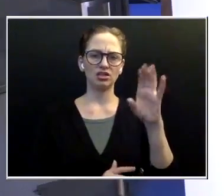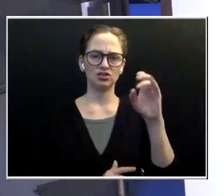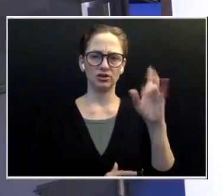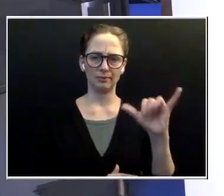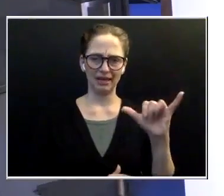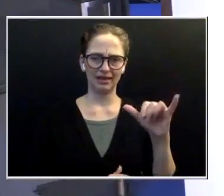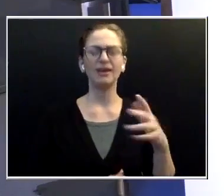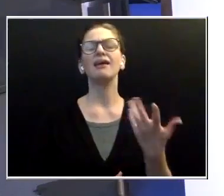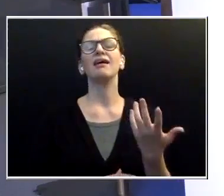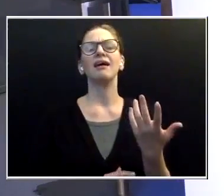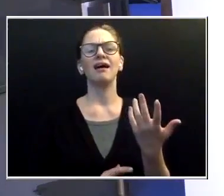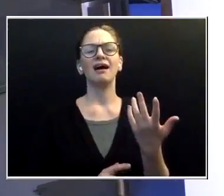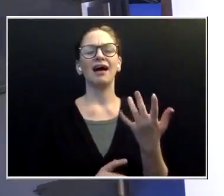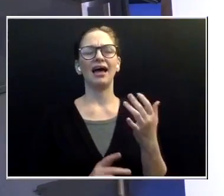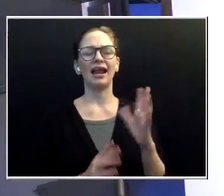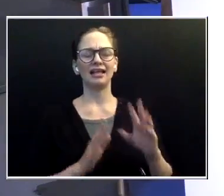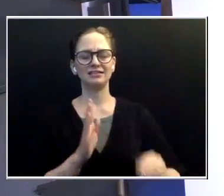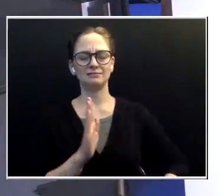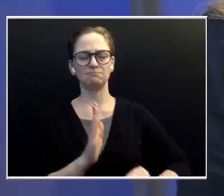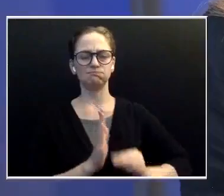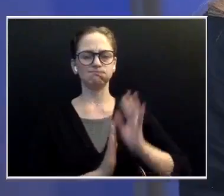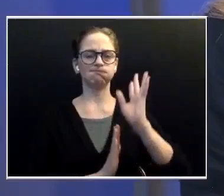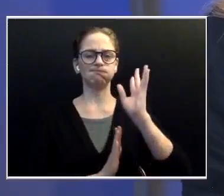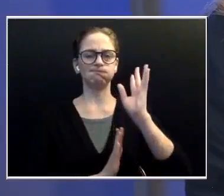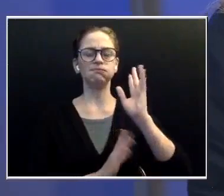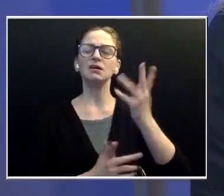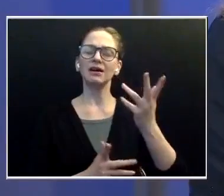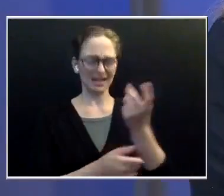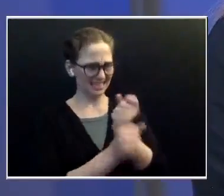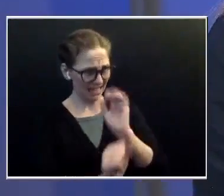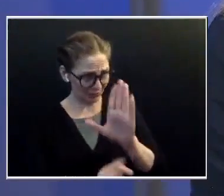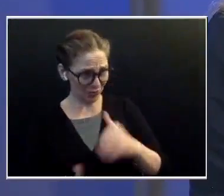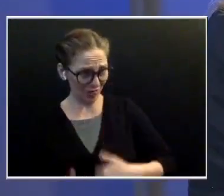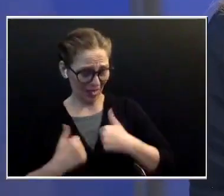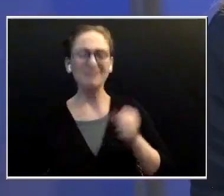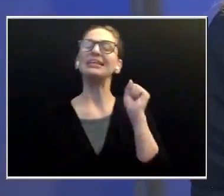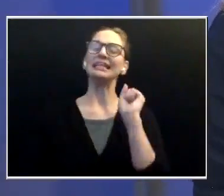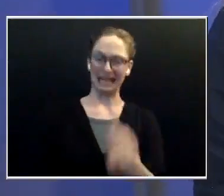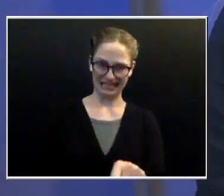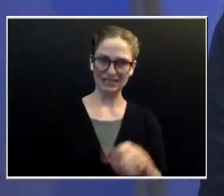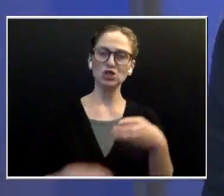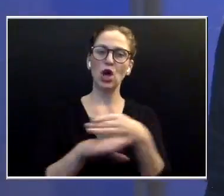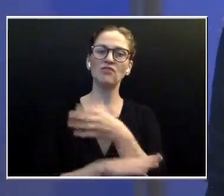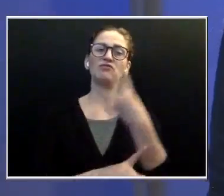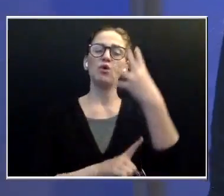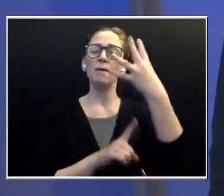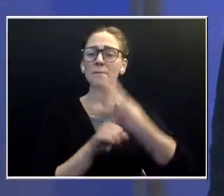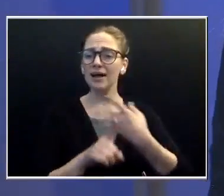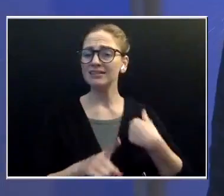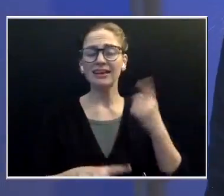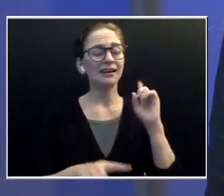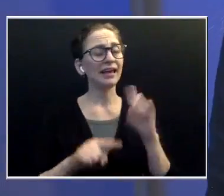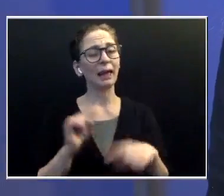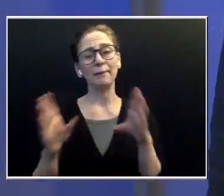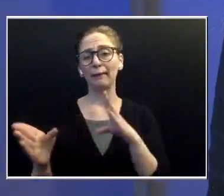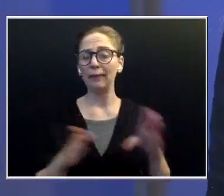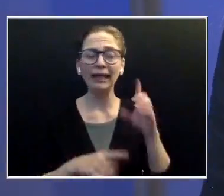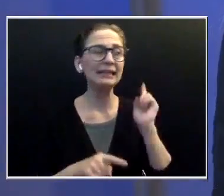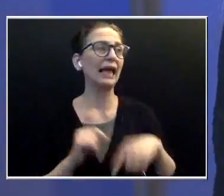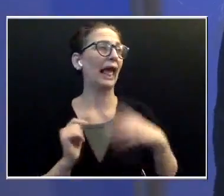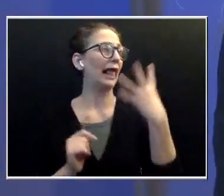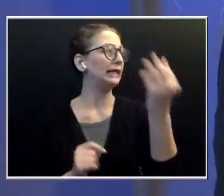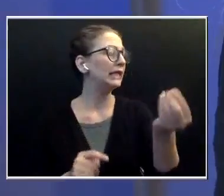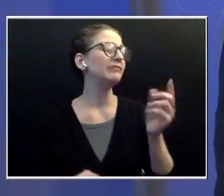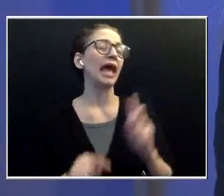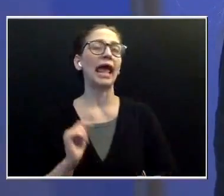then the gross. So after 4 months of not being able to make plans or do things or live, that it